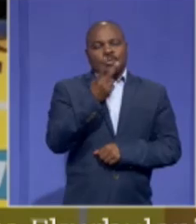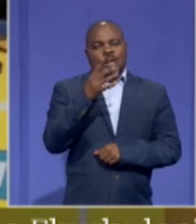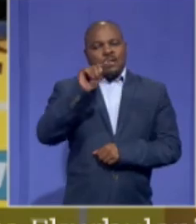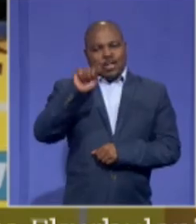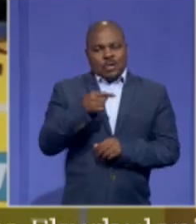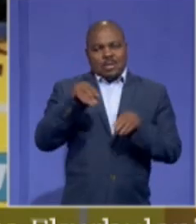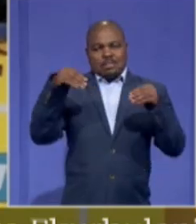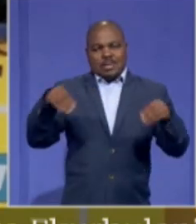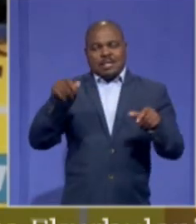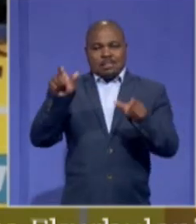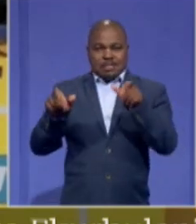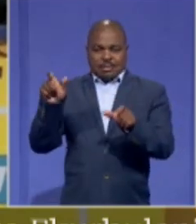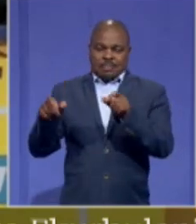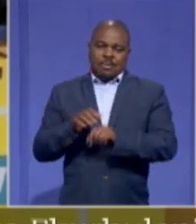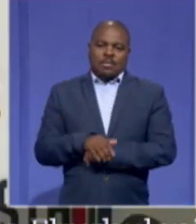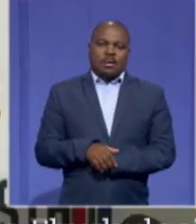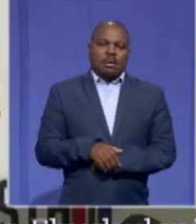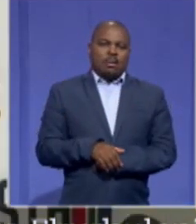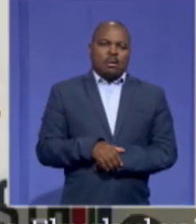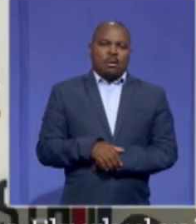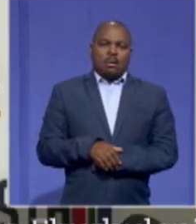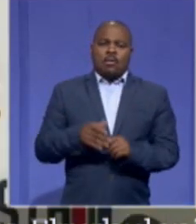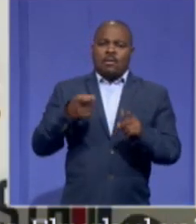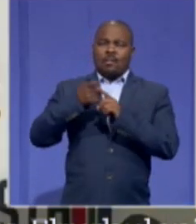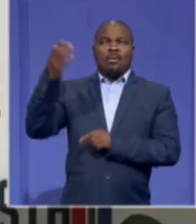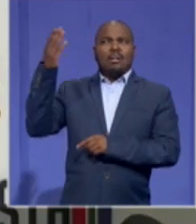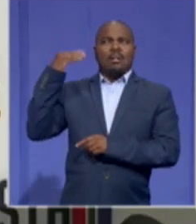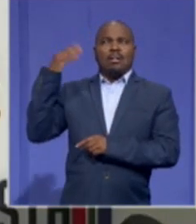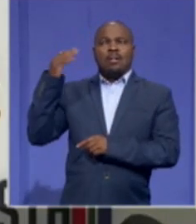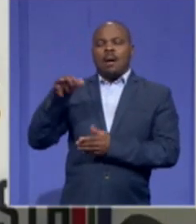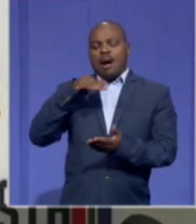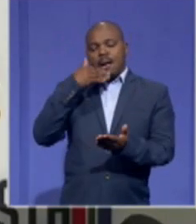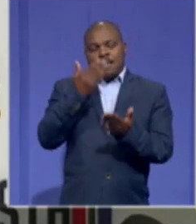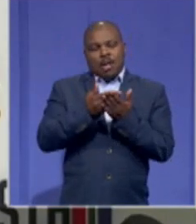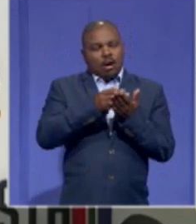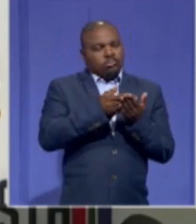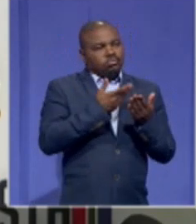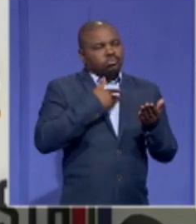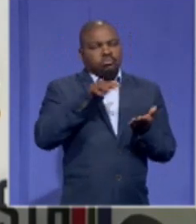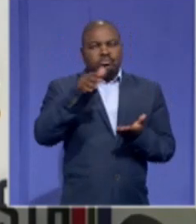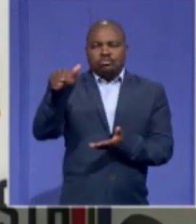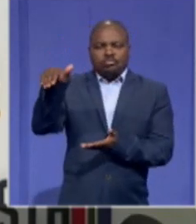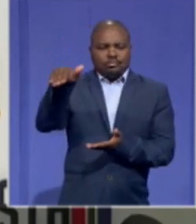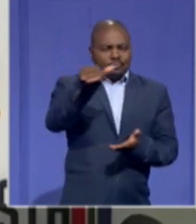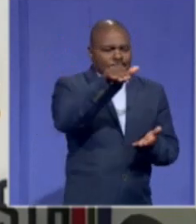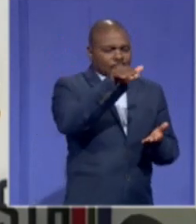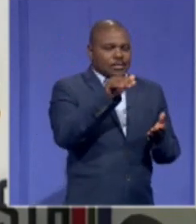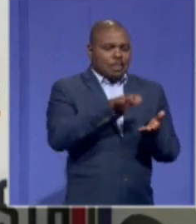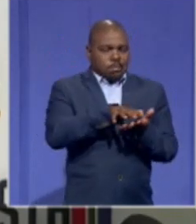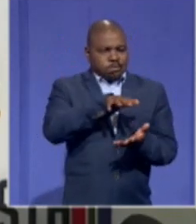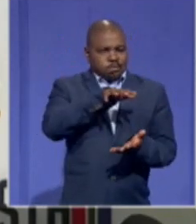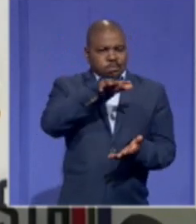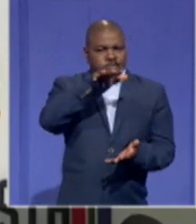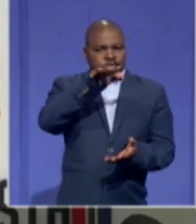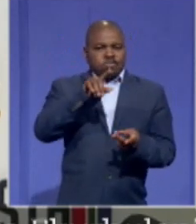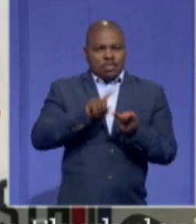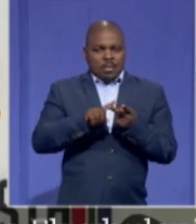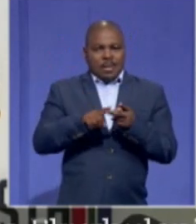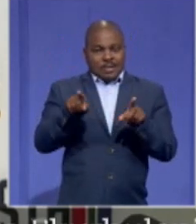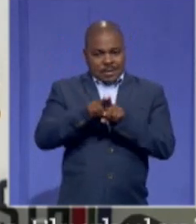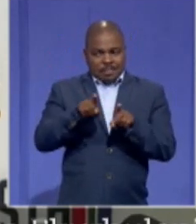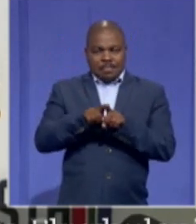25. Since then, the number of applications received has increased, leading to corresponding increase